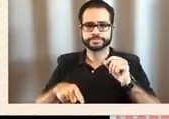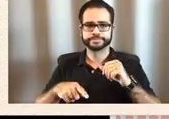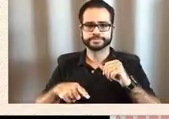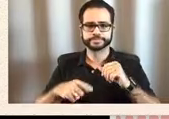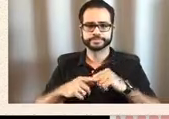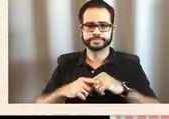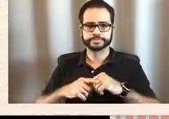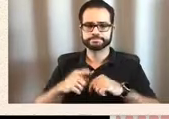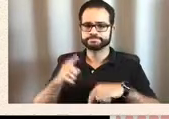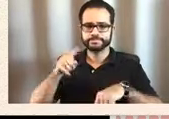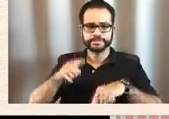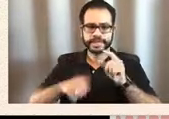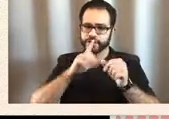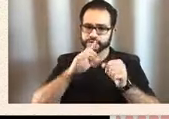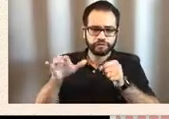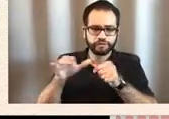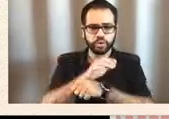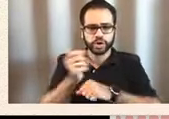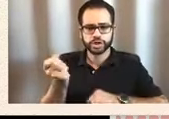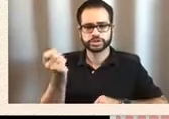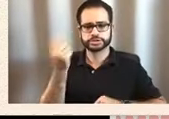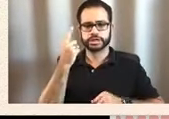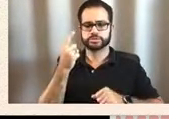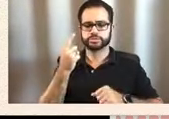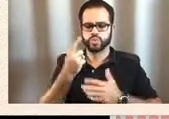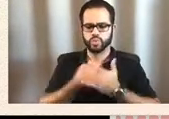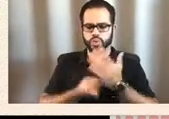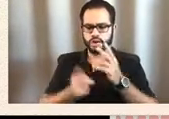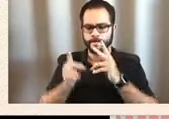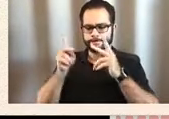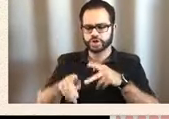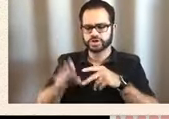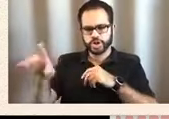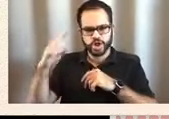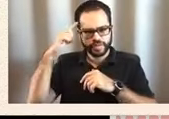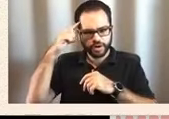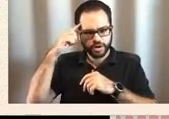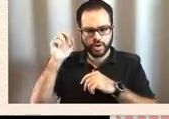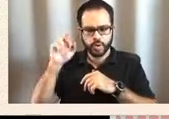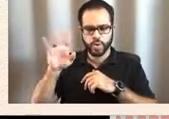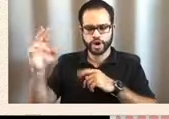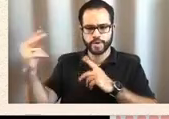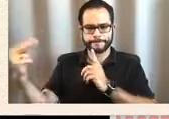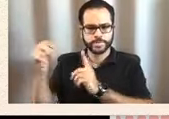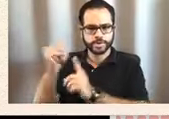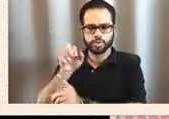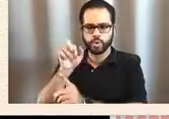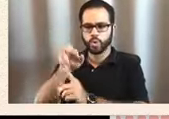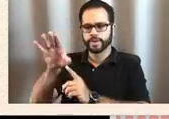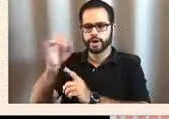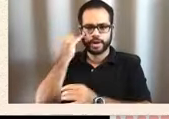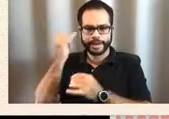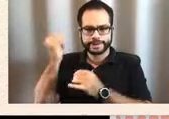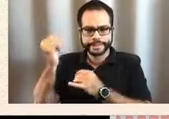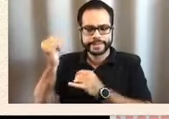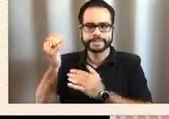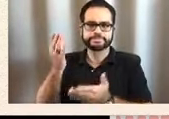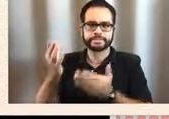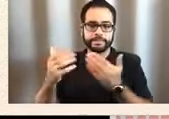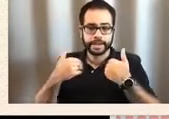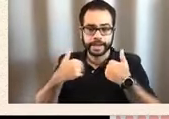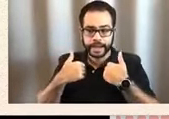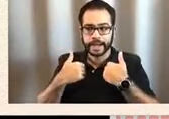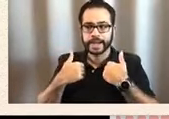fully understand what a person is thinking or perceptions or ideas that they may have until